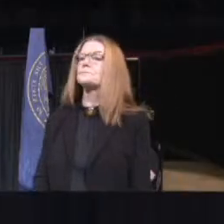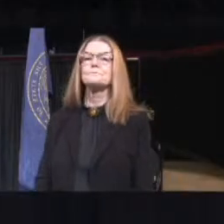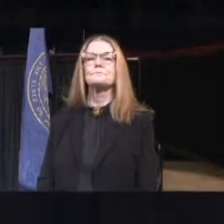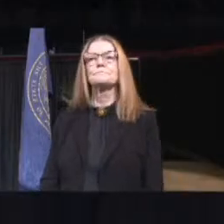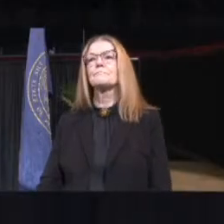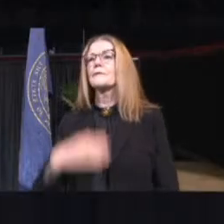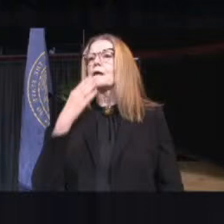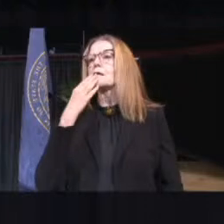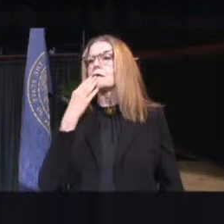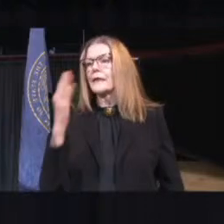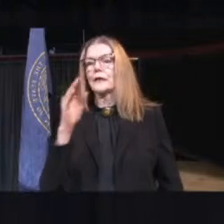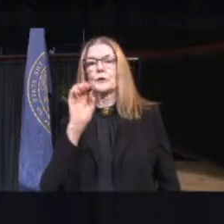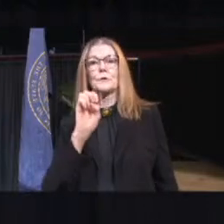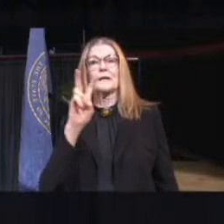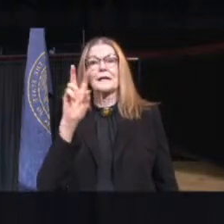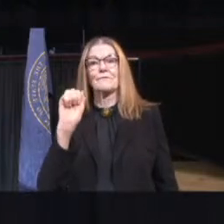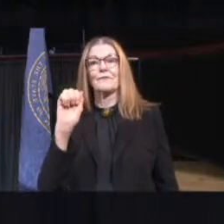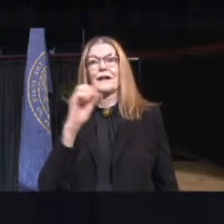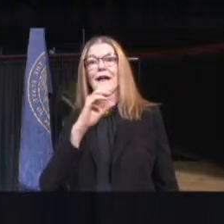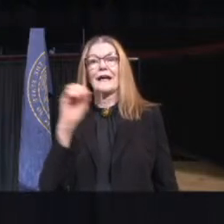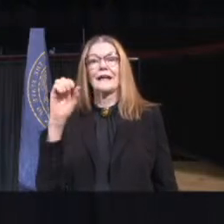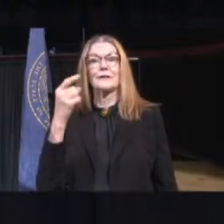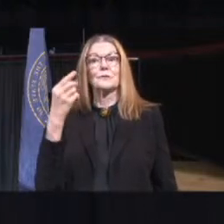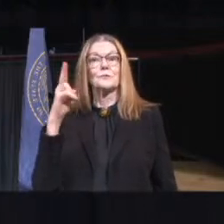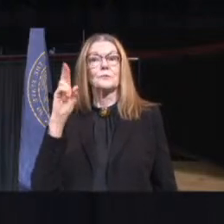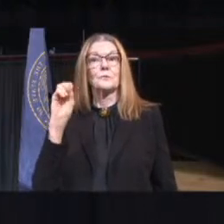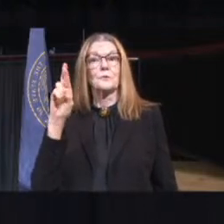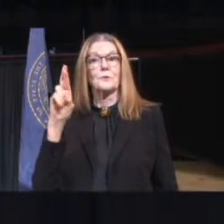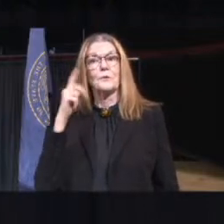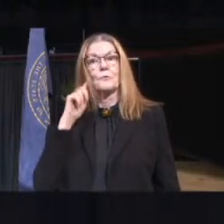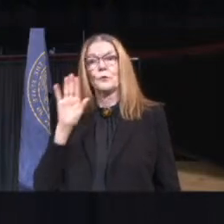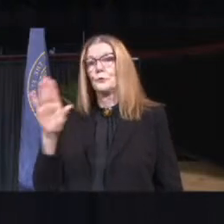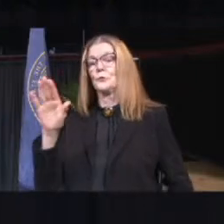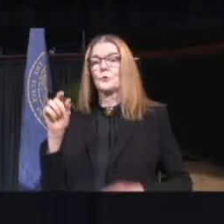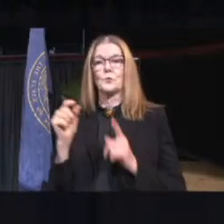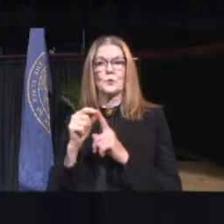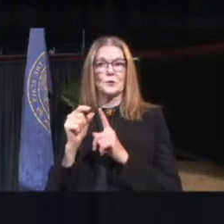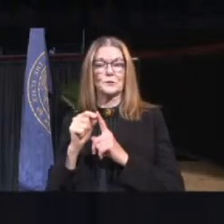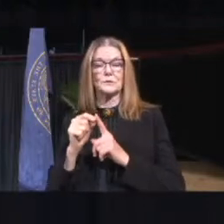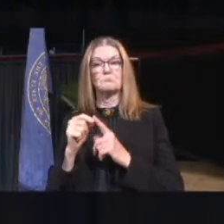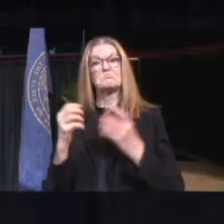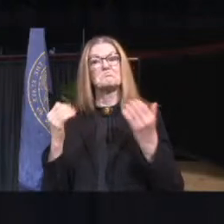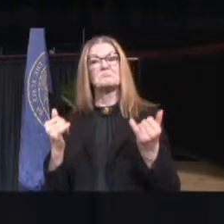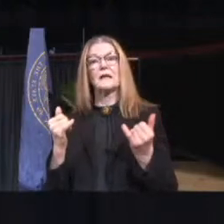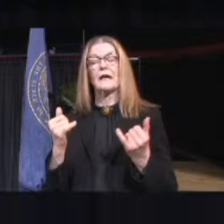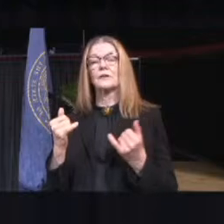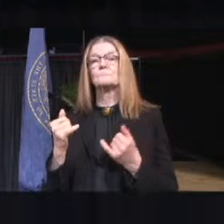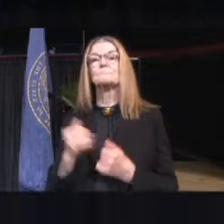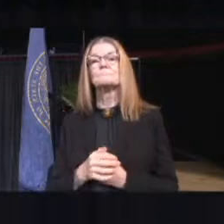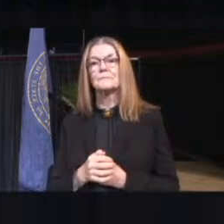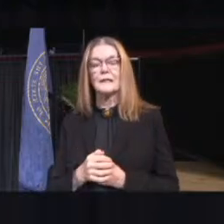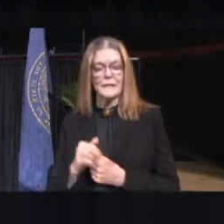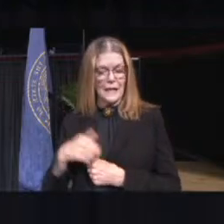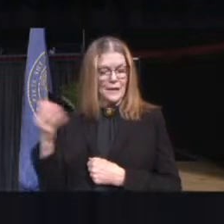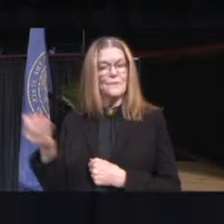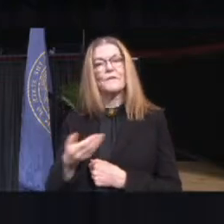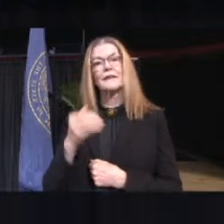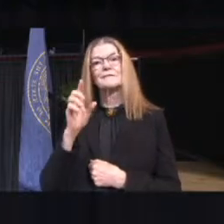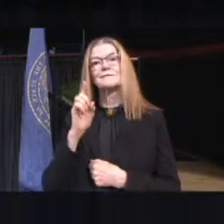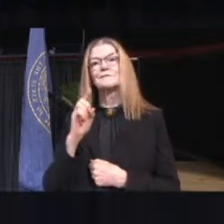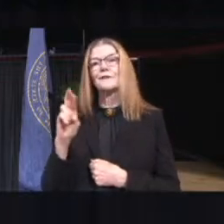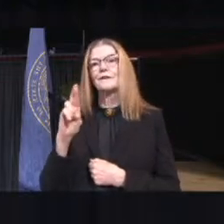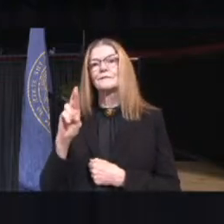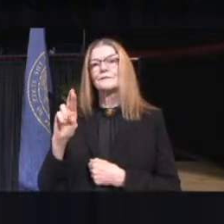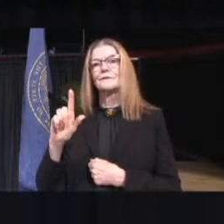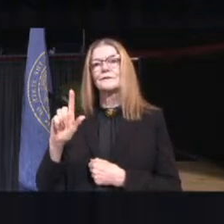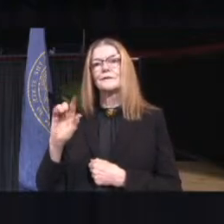Thank you, Eva and Gore, for your words. At this time, I'd invite Dr. Liz Standish, a